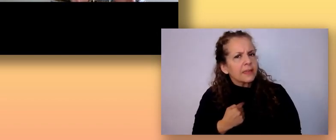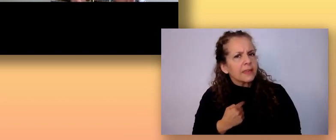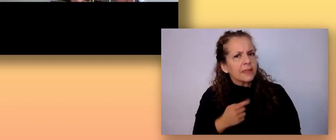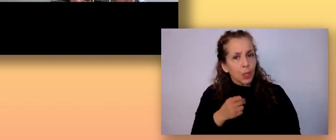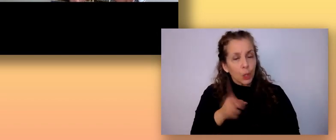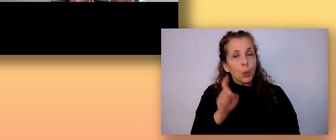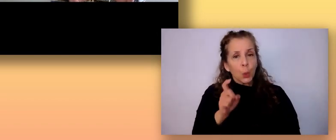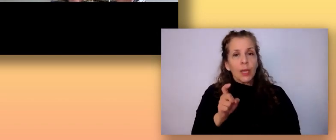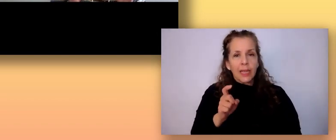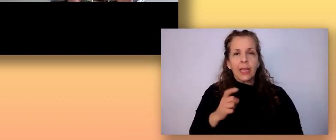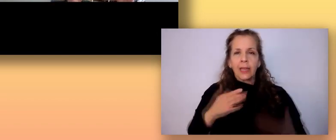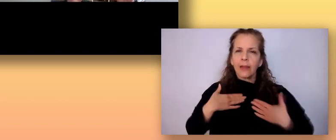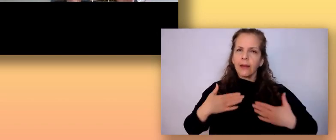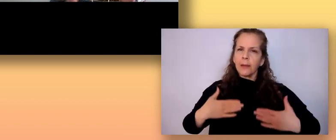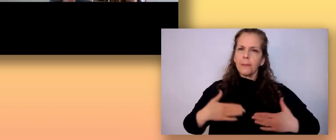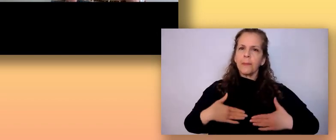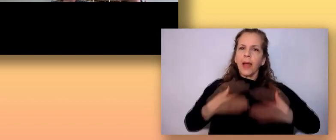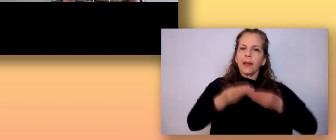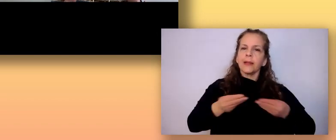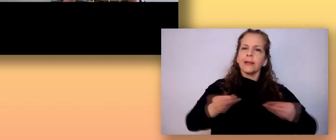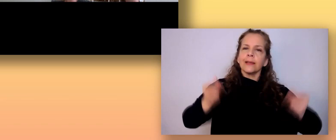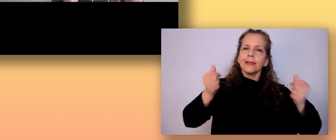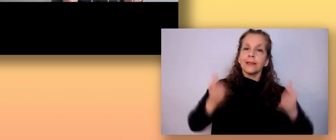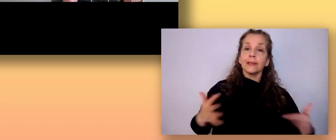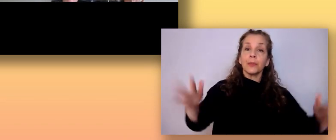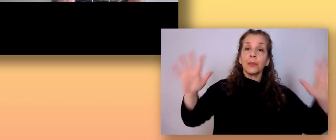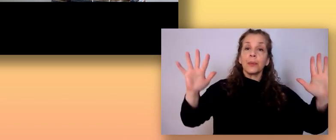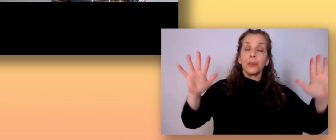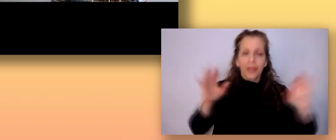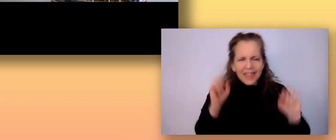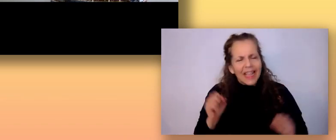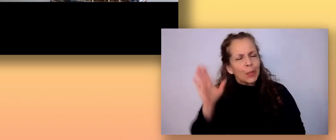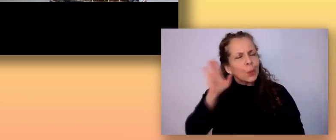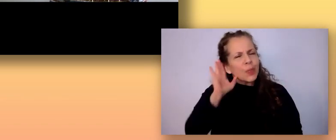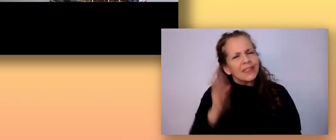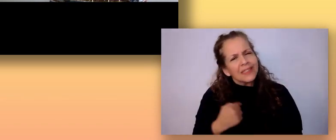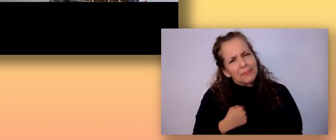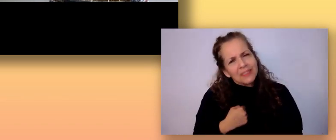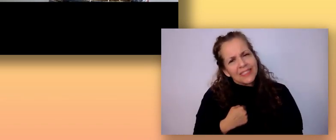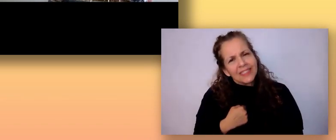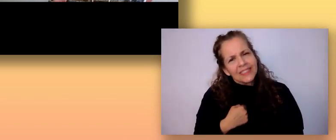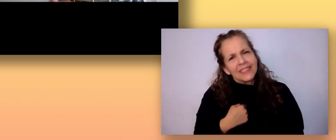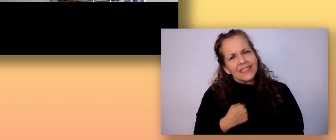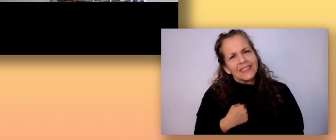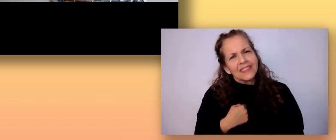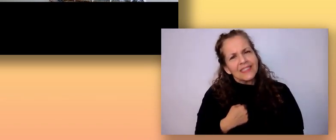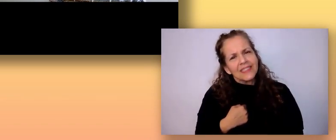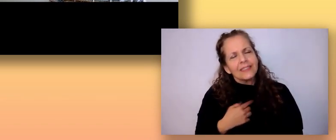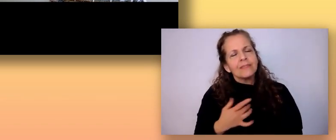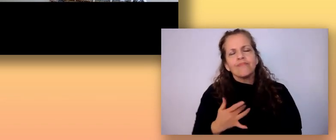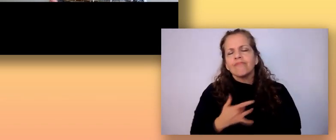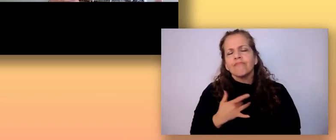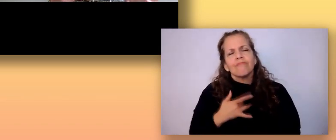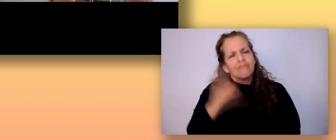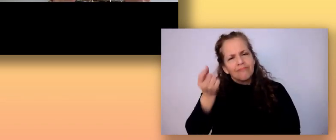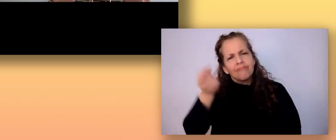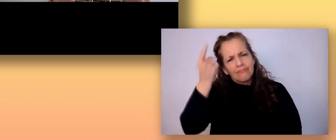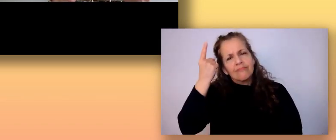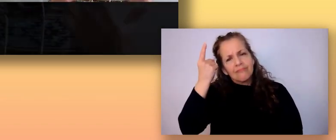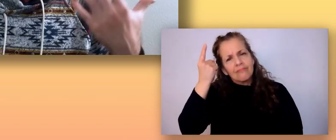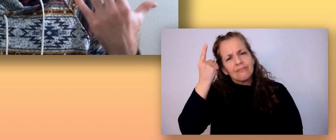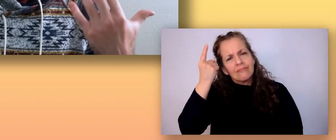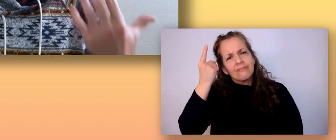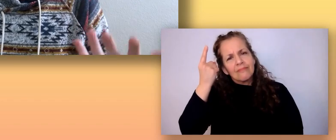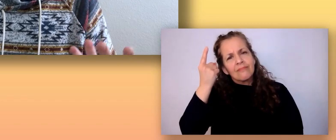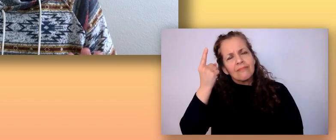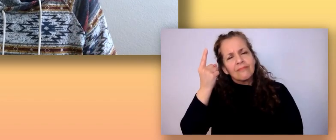You need homeopathy. Can you listen to me? 'Cause I'm full of